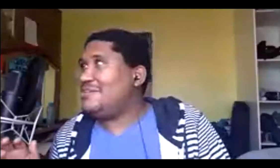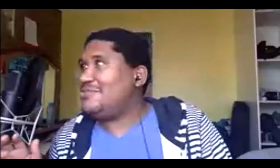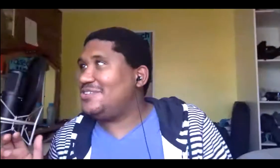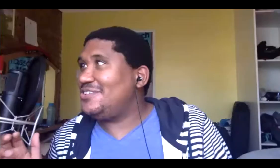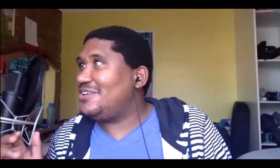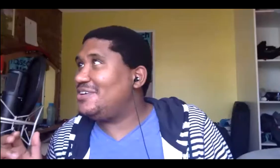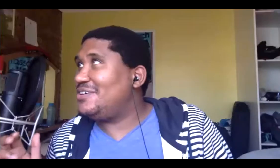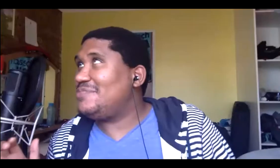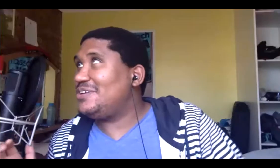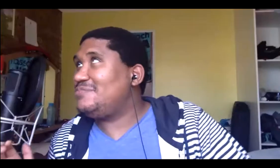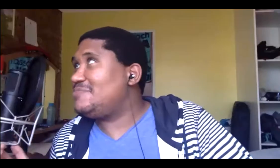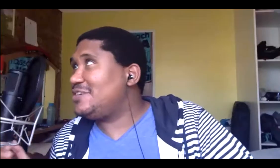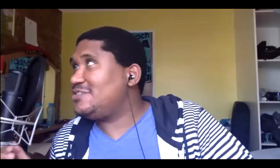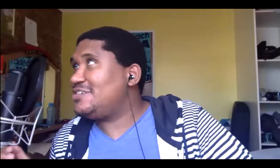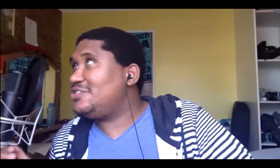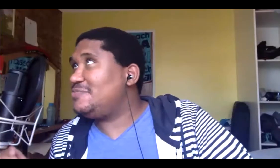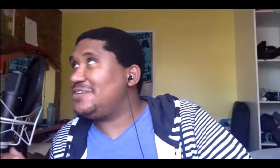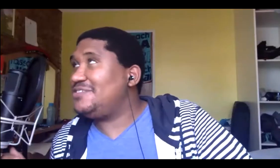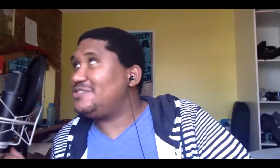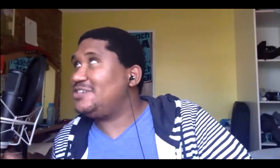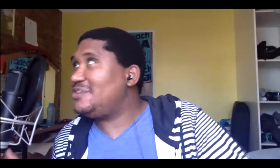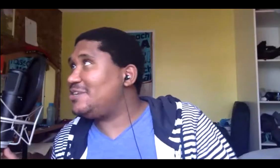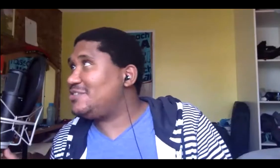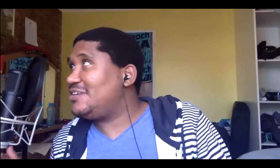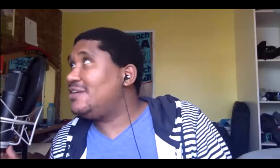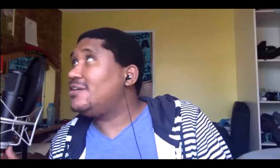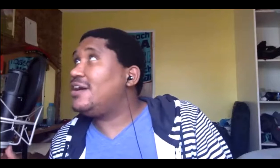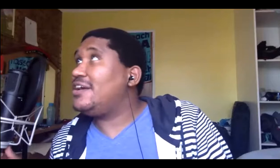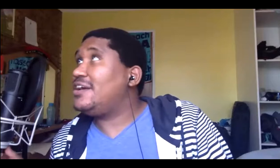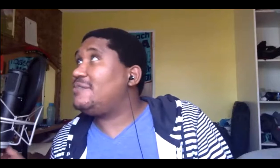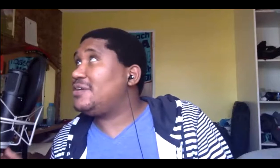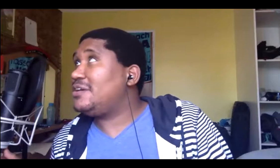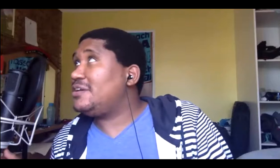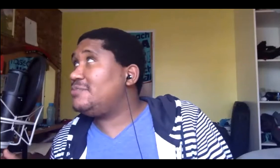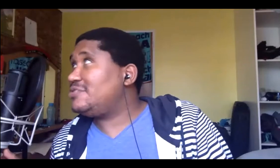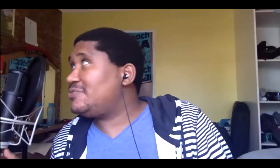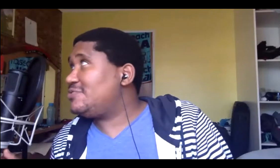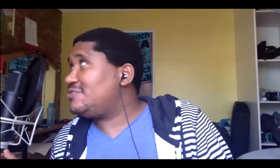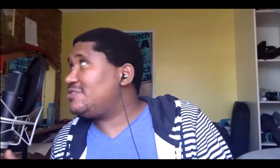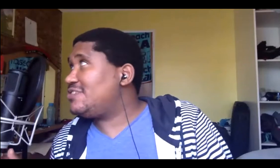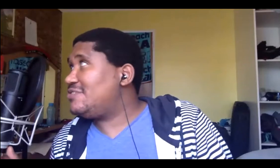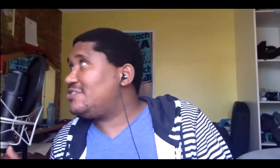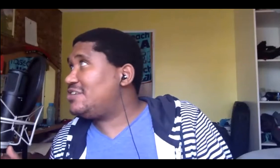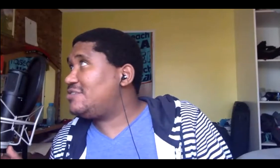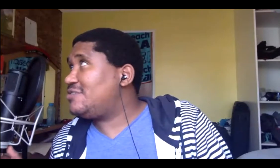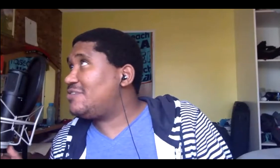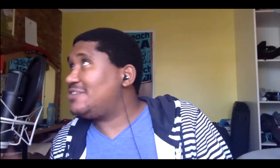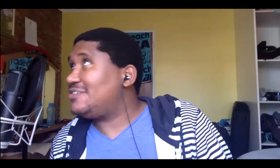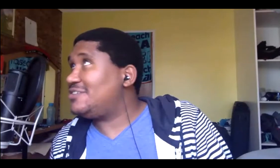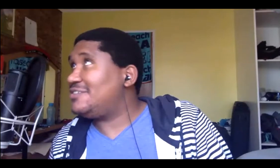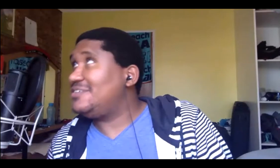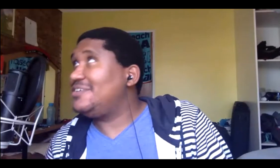Hey everyone, my name is Mage C, Jermaine, stage name Mage C. I am a music producer, sound engineer,